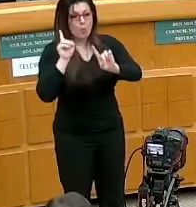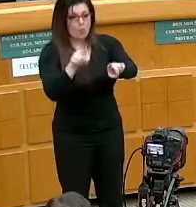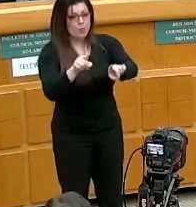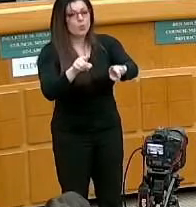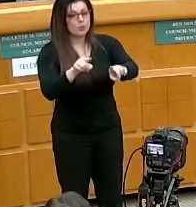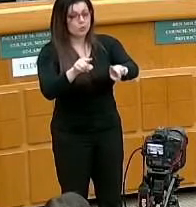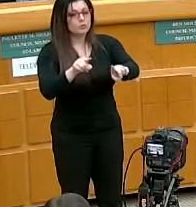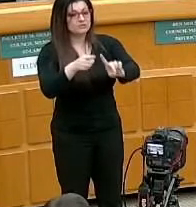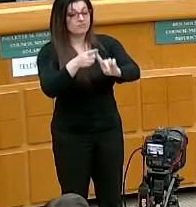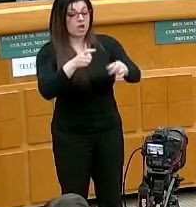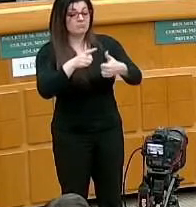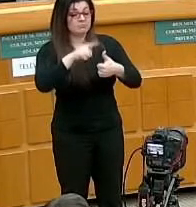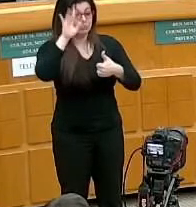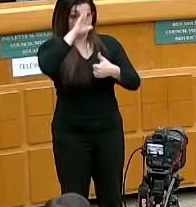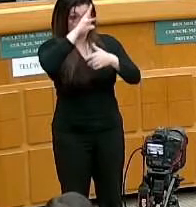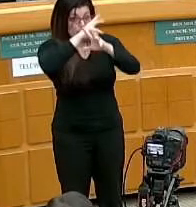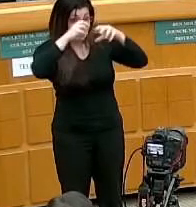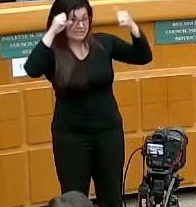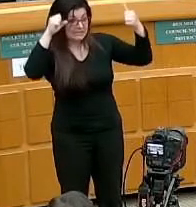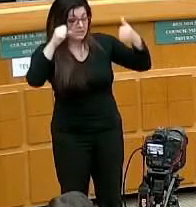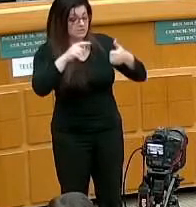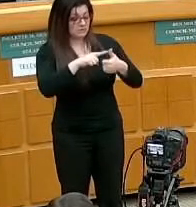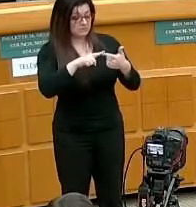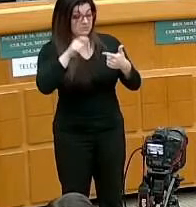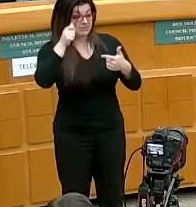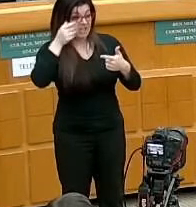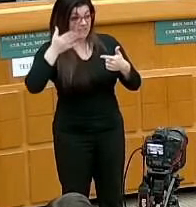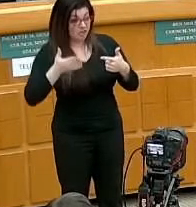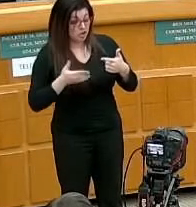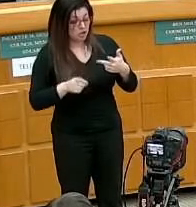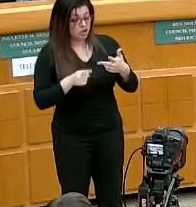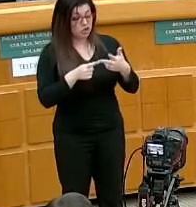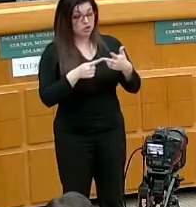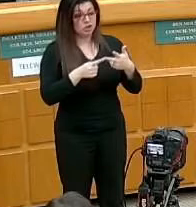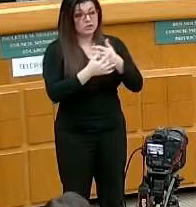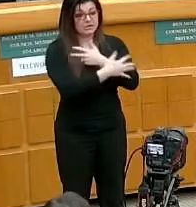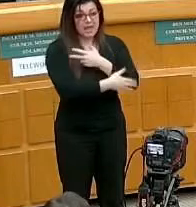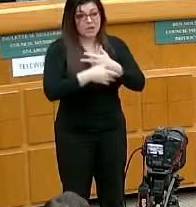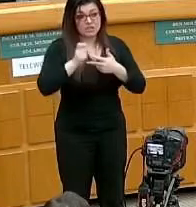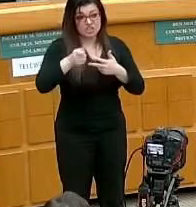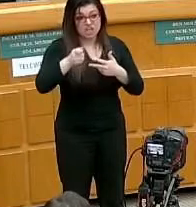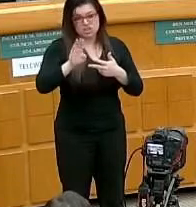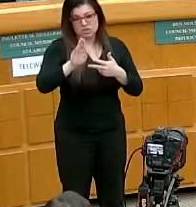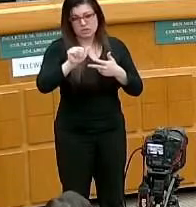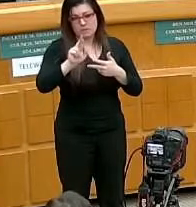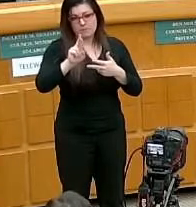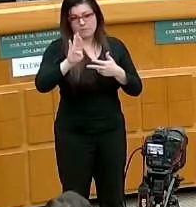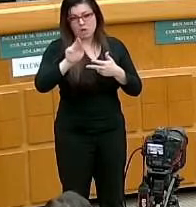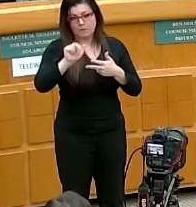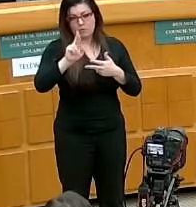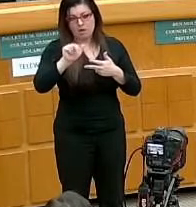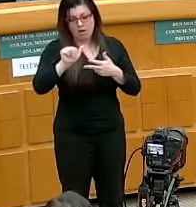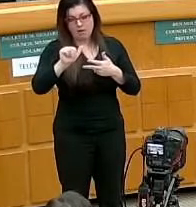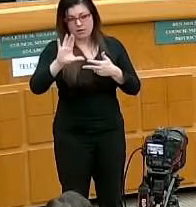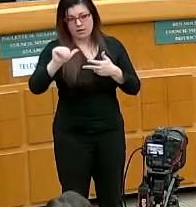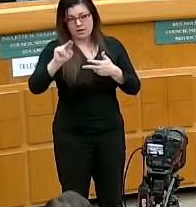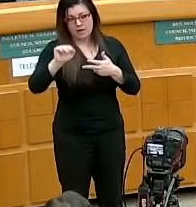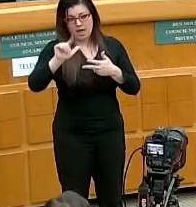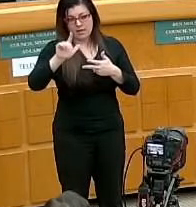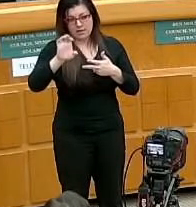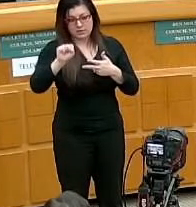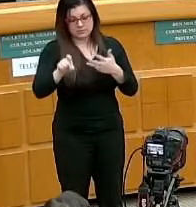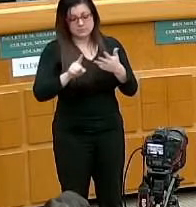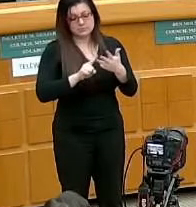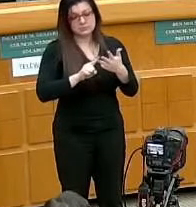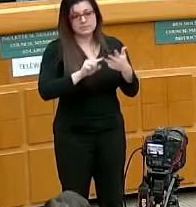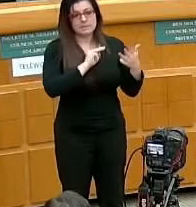to us by the president, by the governor, by the county judge, Barbara Canales, and by Mayor McComb. It's